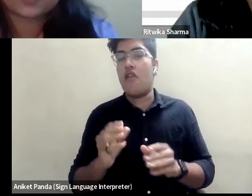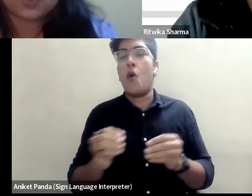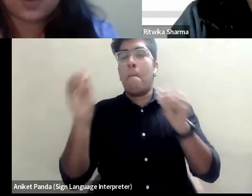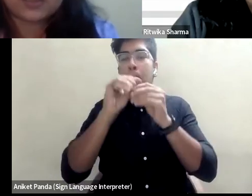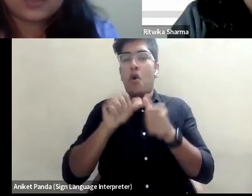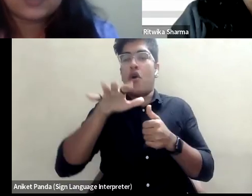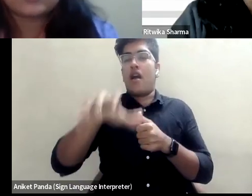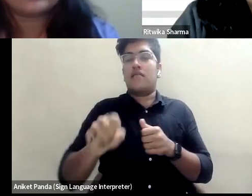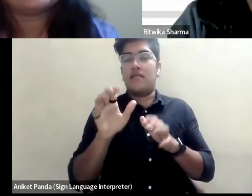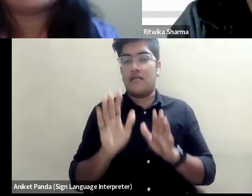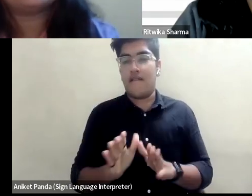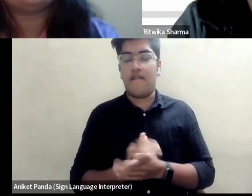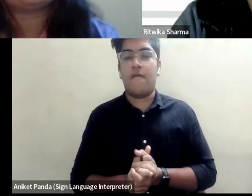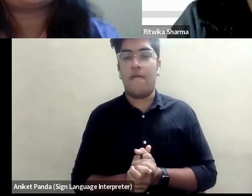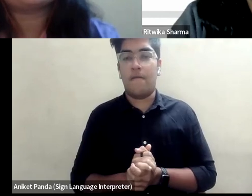services and so on.